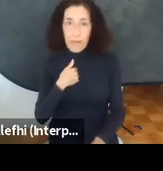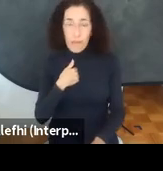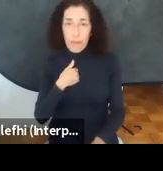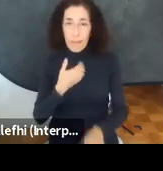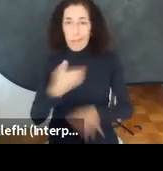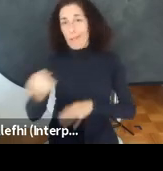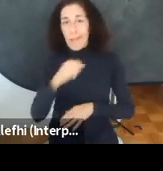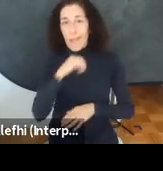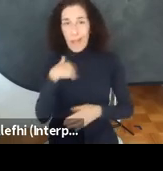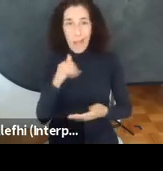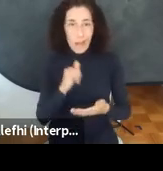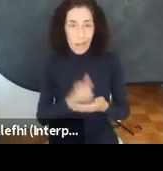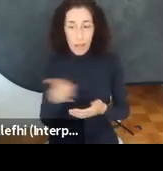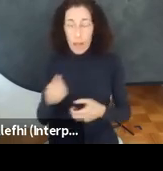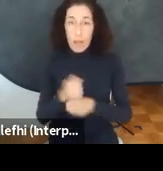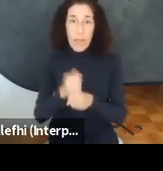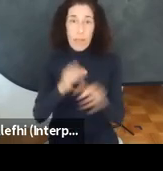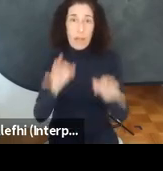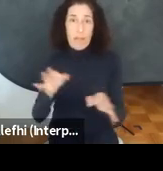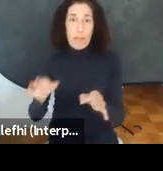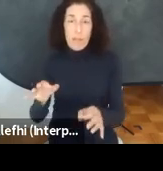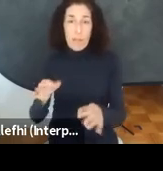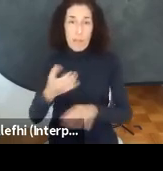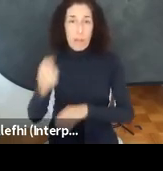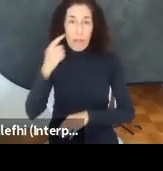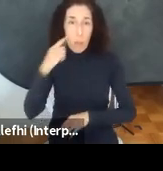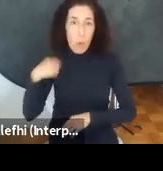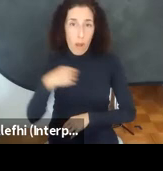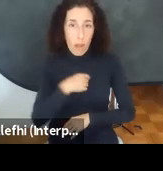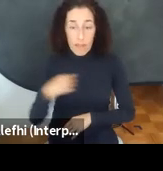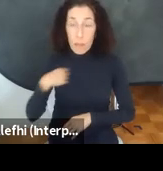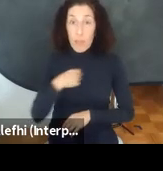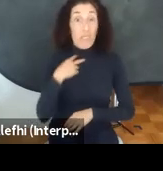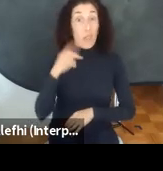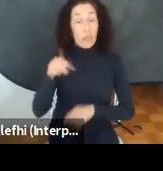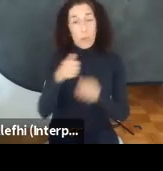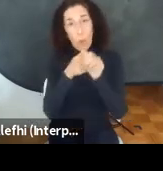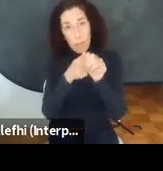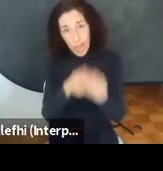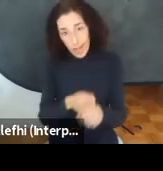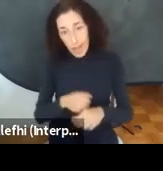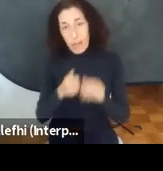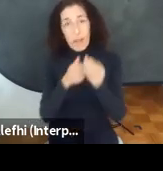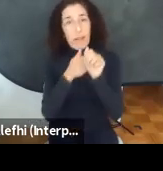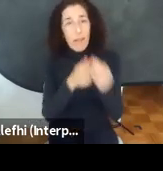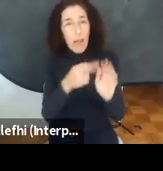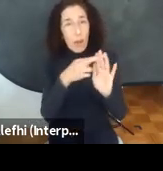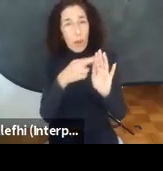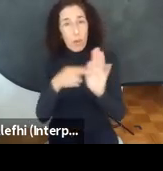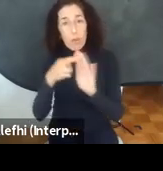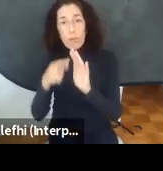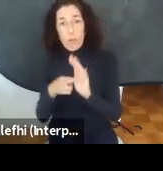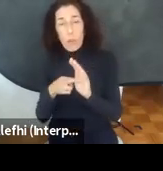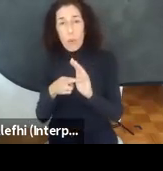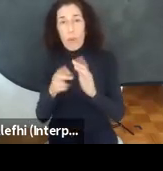decisions for us, not ourselves. We had to just obey and follow the rules, and we won't get in